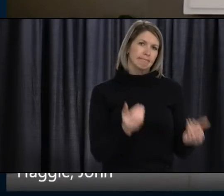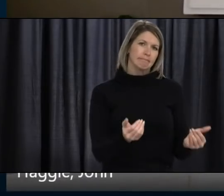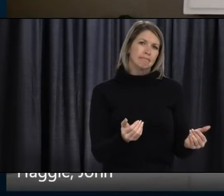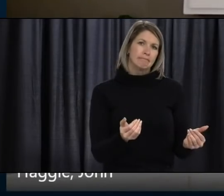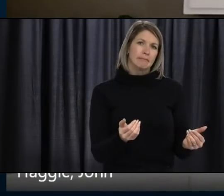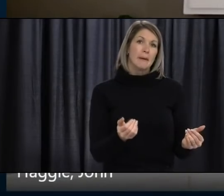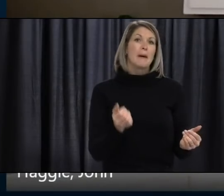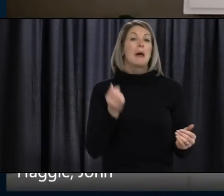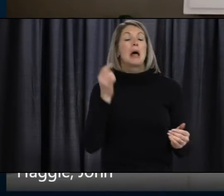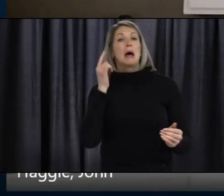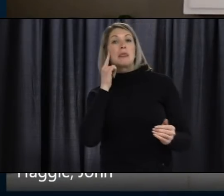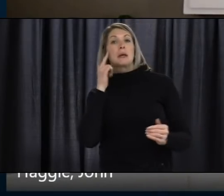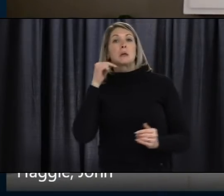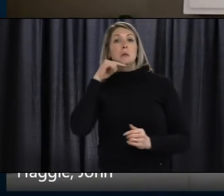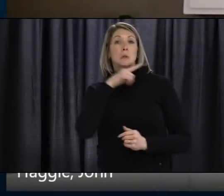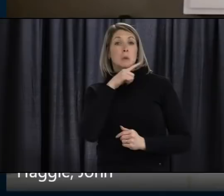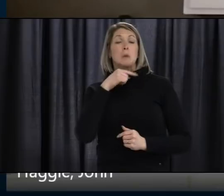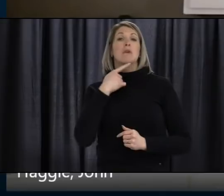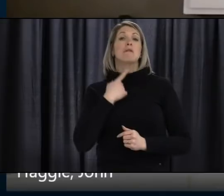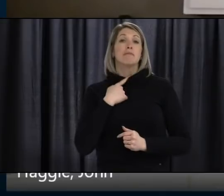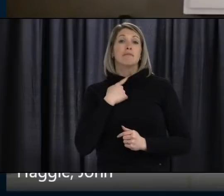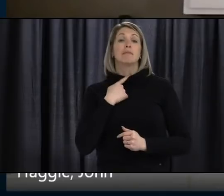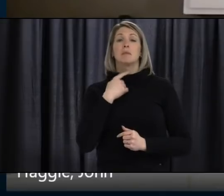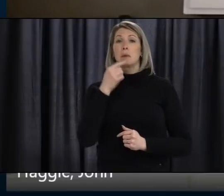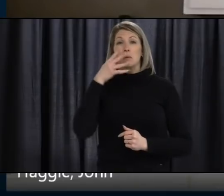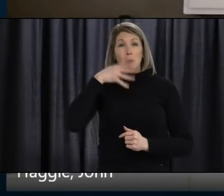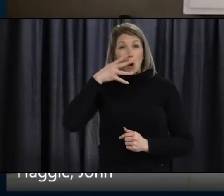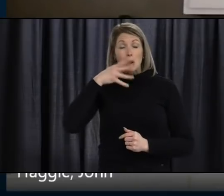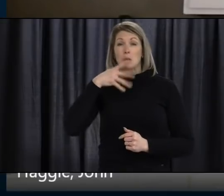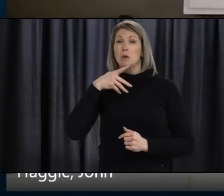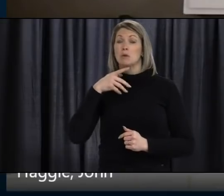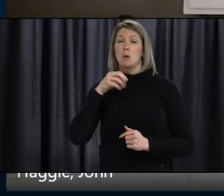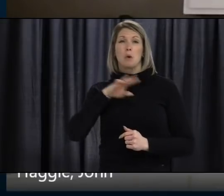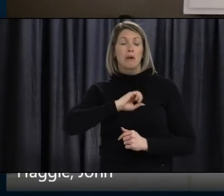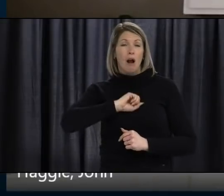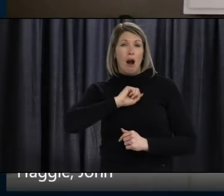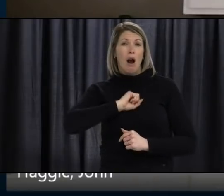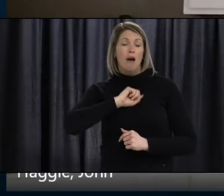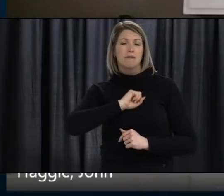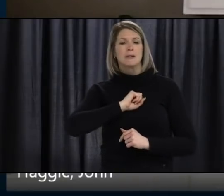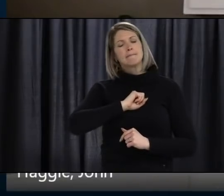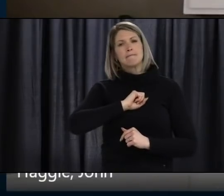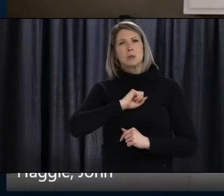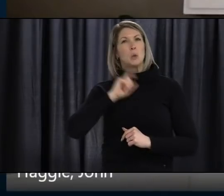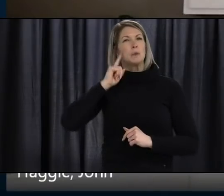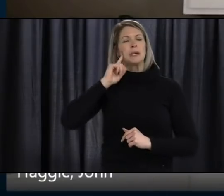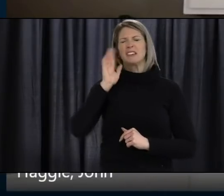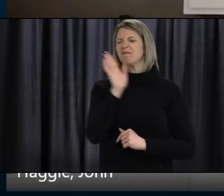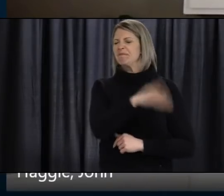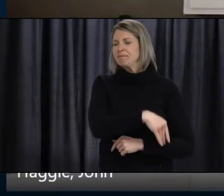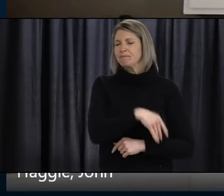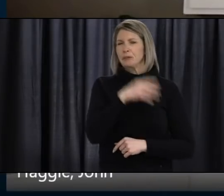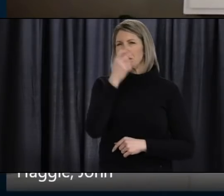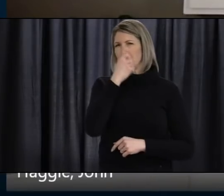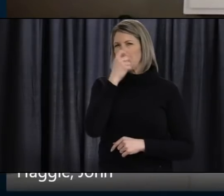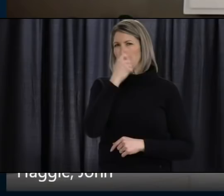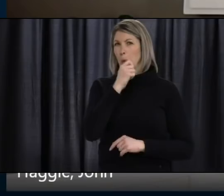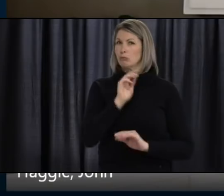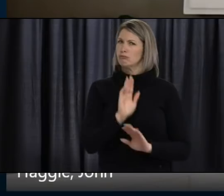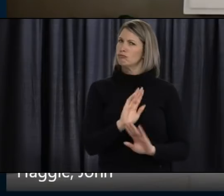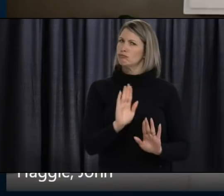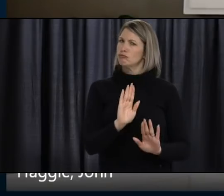trivial symptoms, and indeed they are very common at this time of the year because they share commonalities with common cold and with